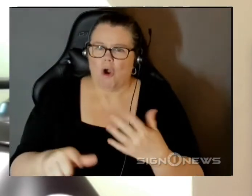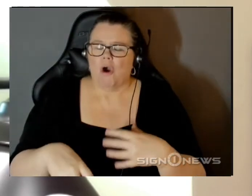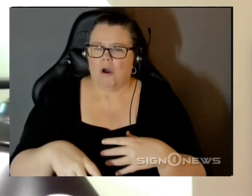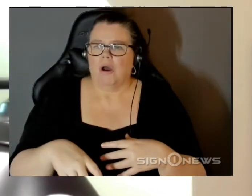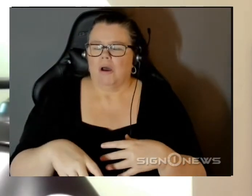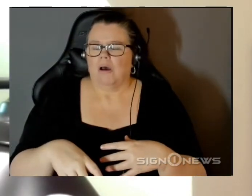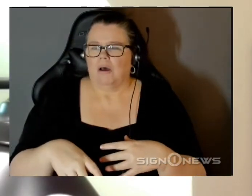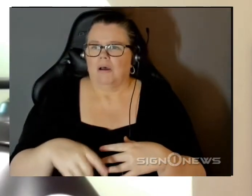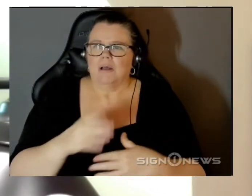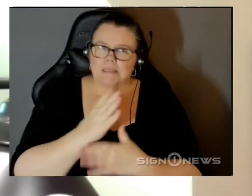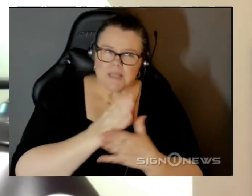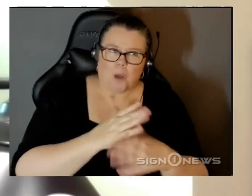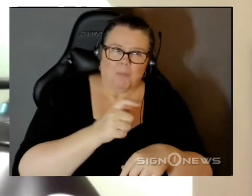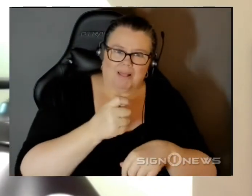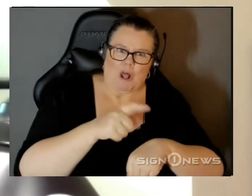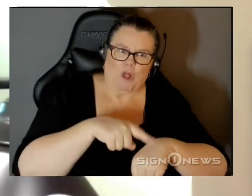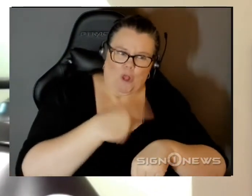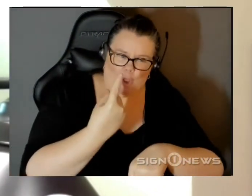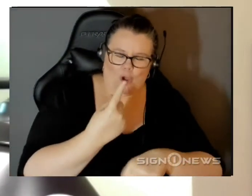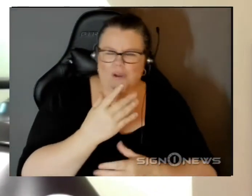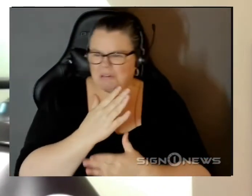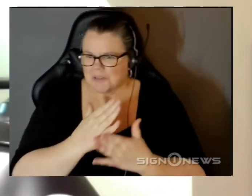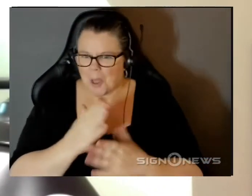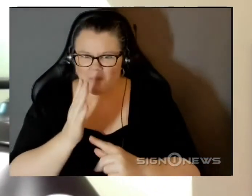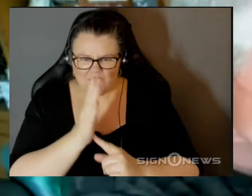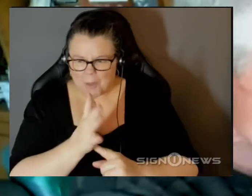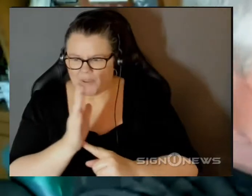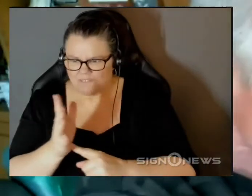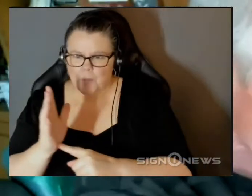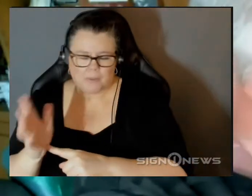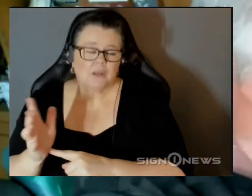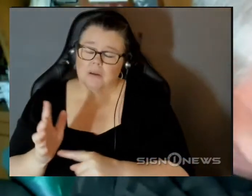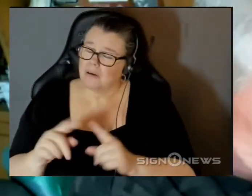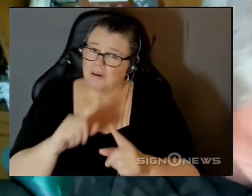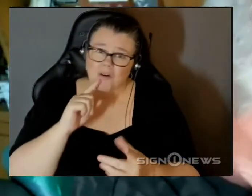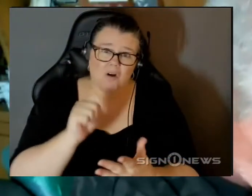excellent. So Bob, did you have something that you wanted to add? Yeah.